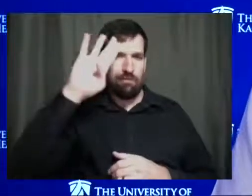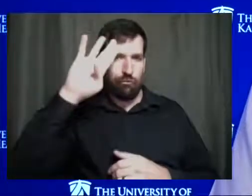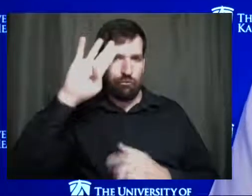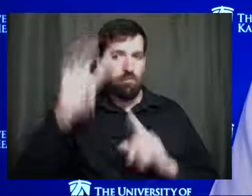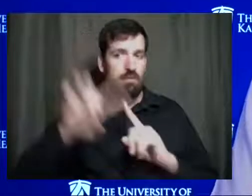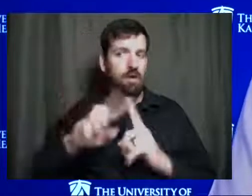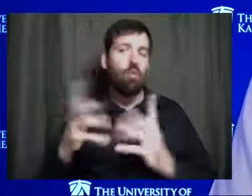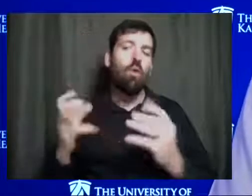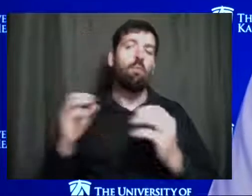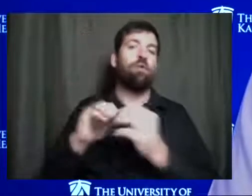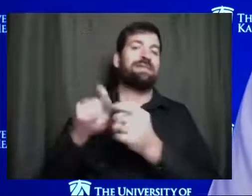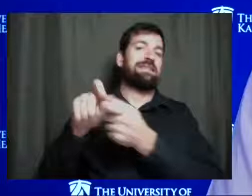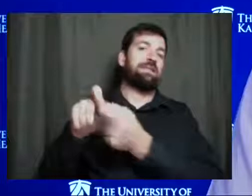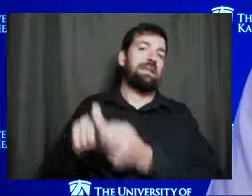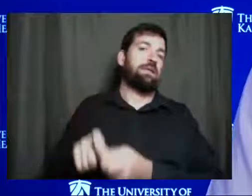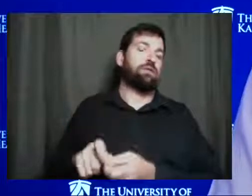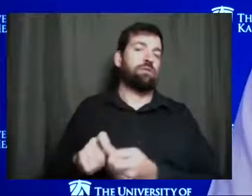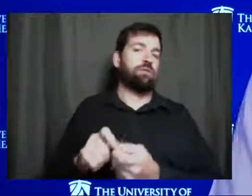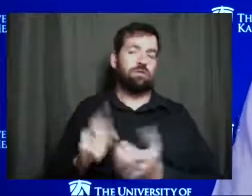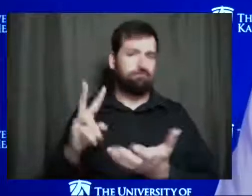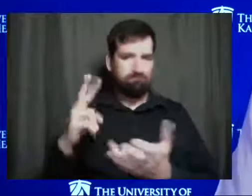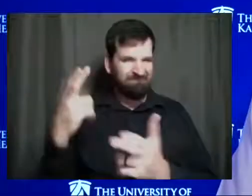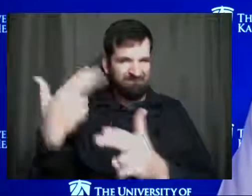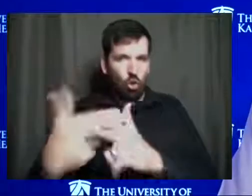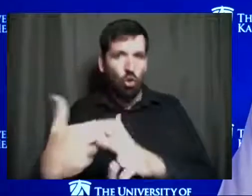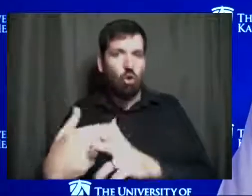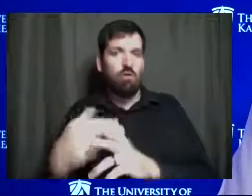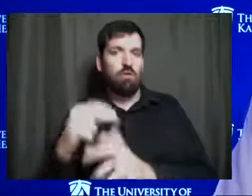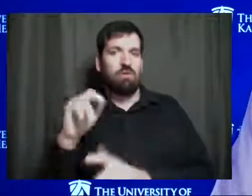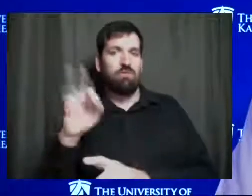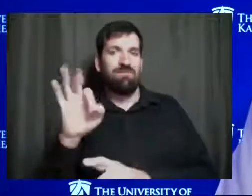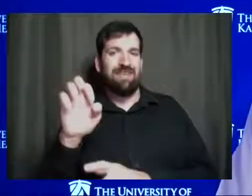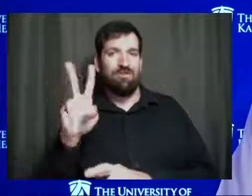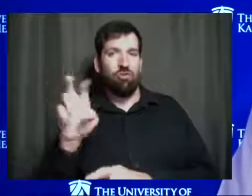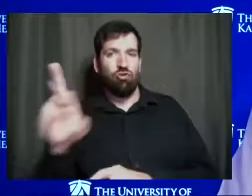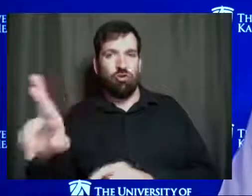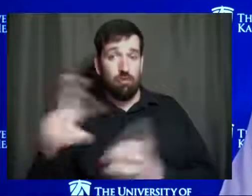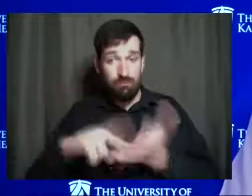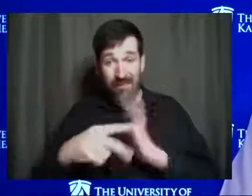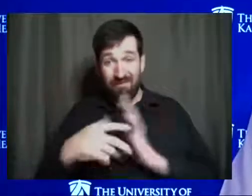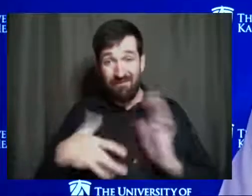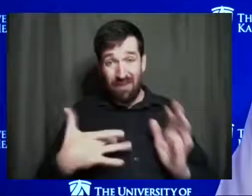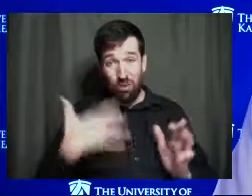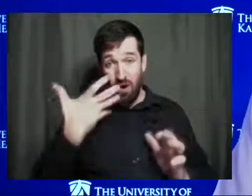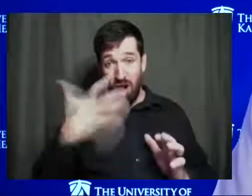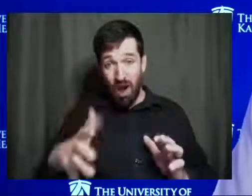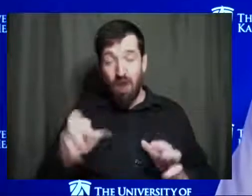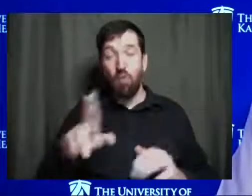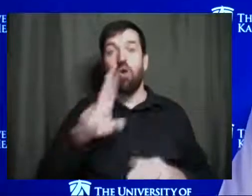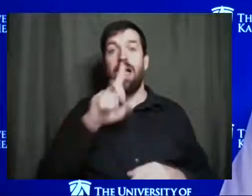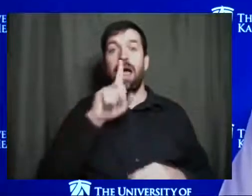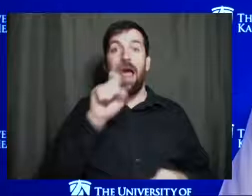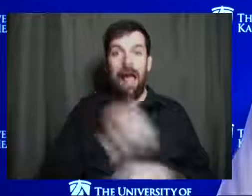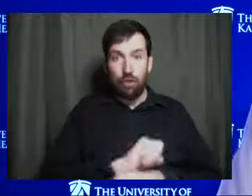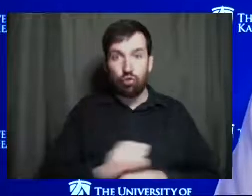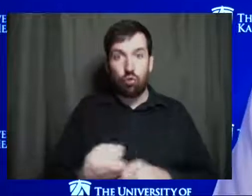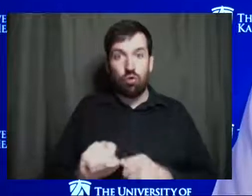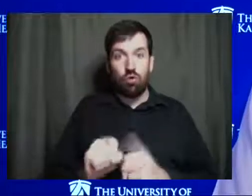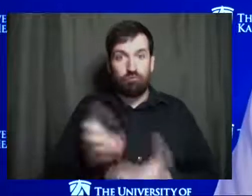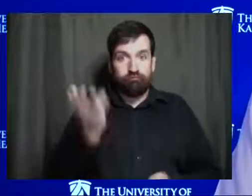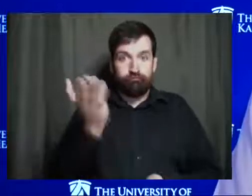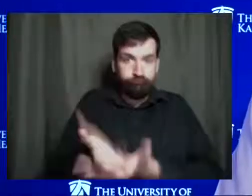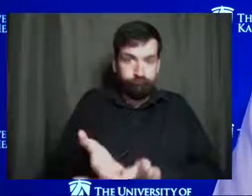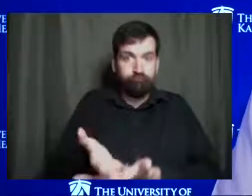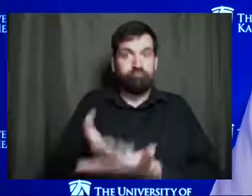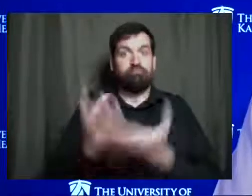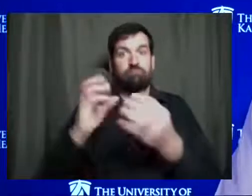details on exactly what are you calling fever. Again, are you just feeling hot, or is there actual objective data showing